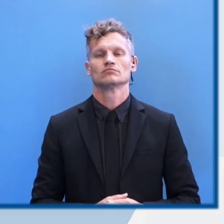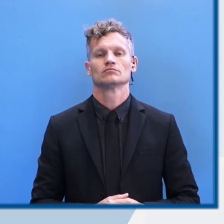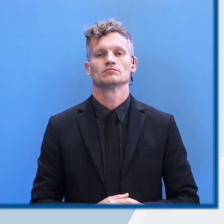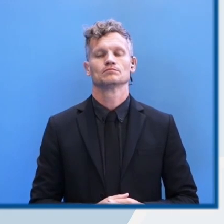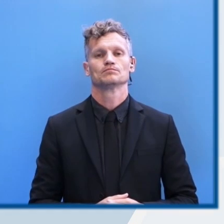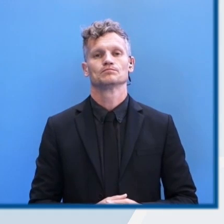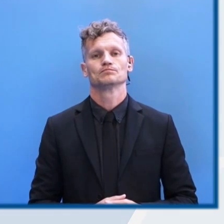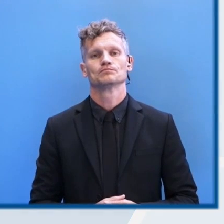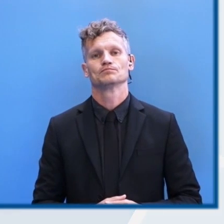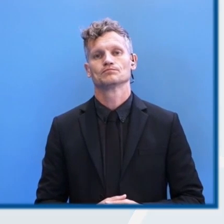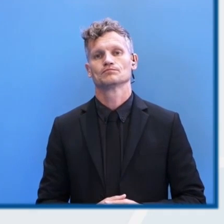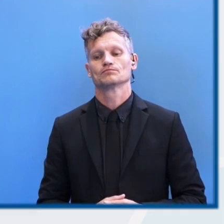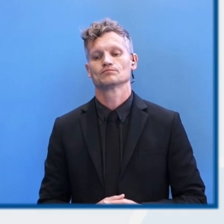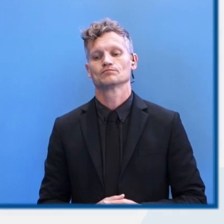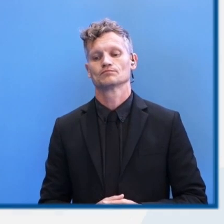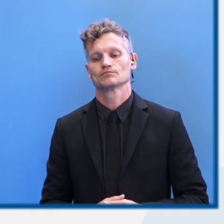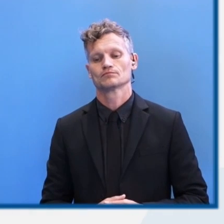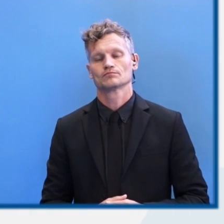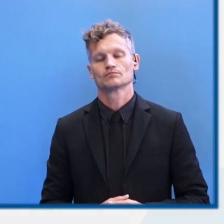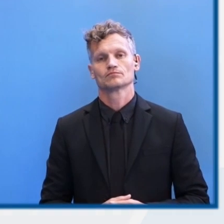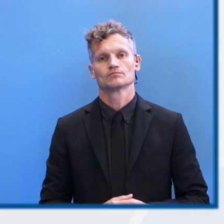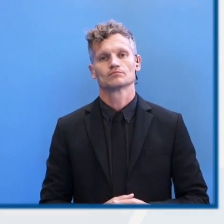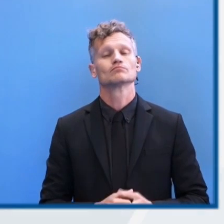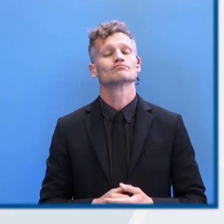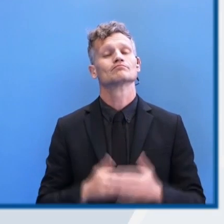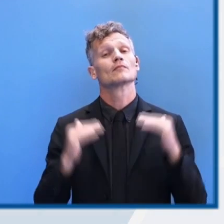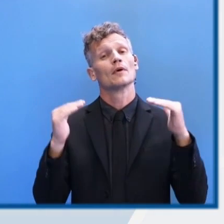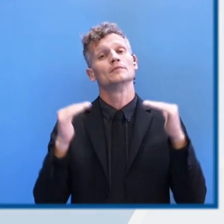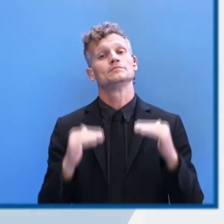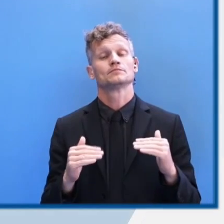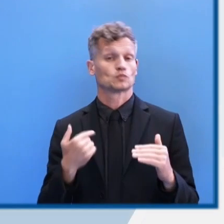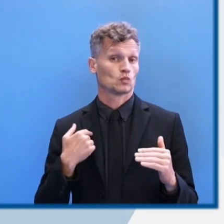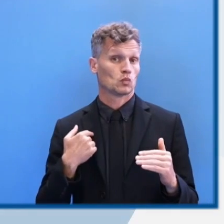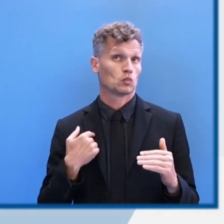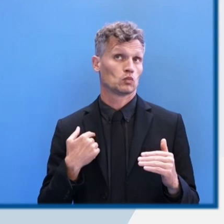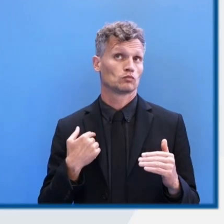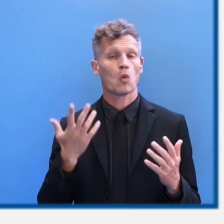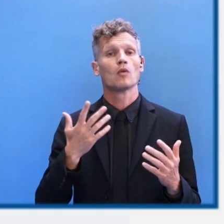second is that we can combine the initial